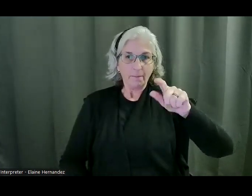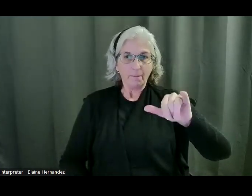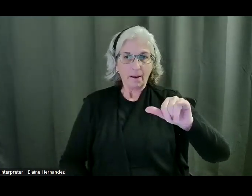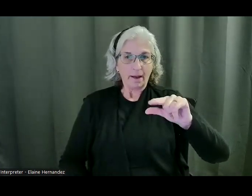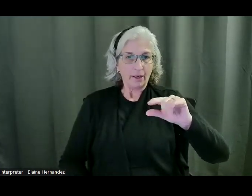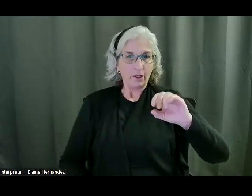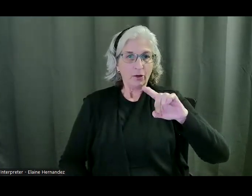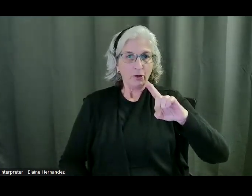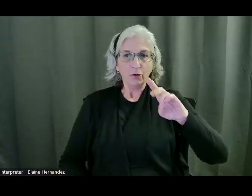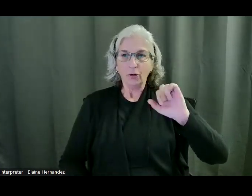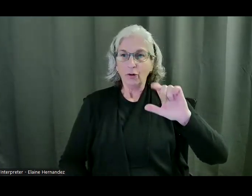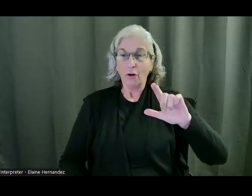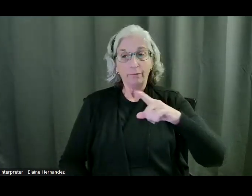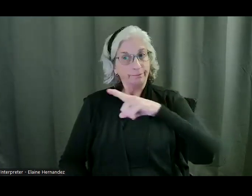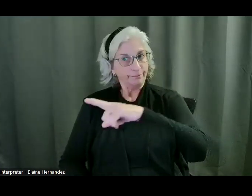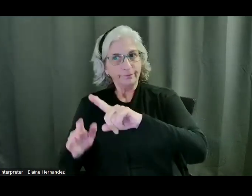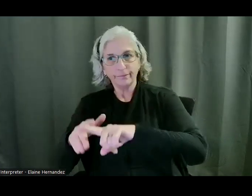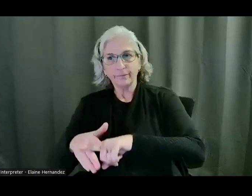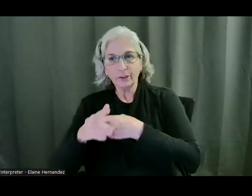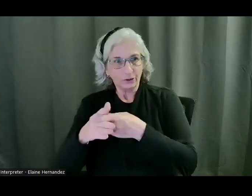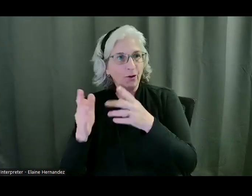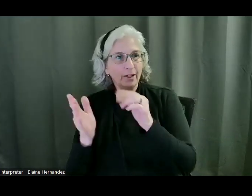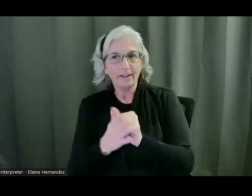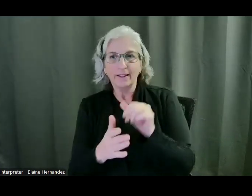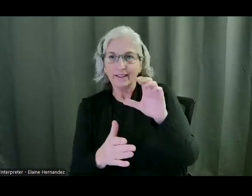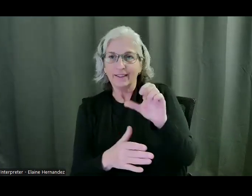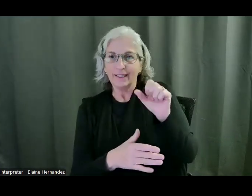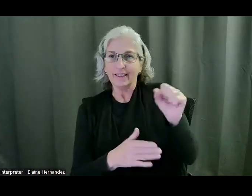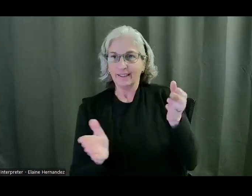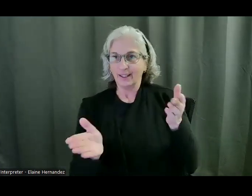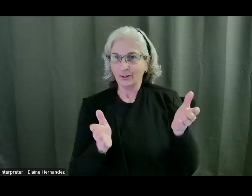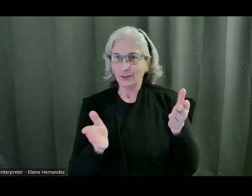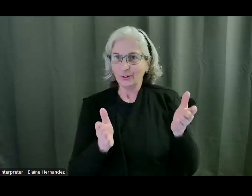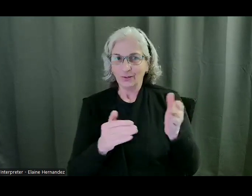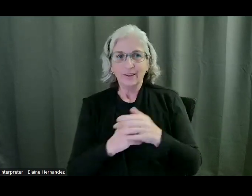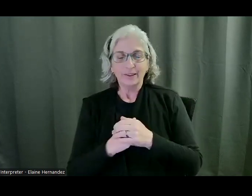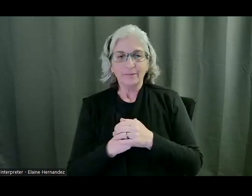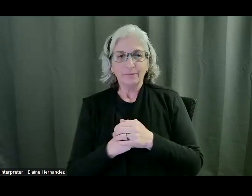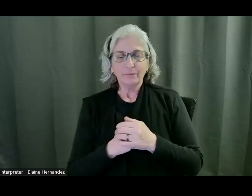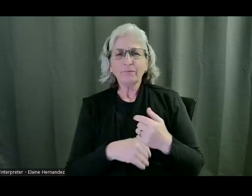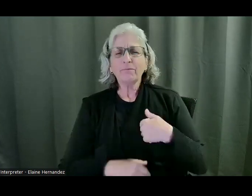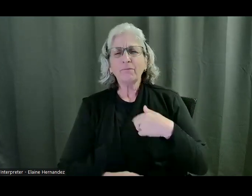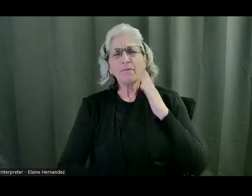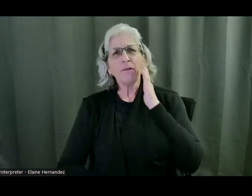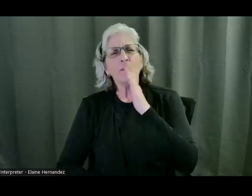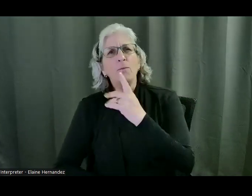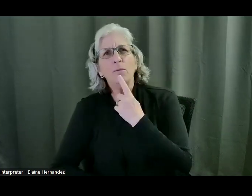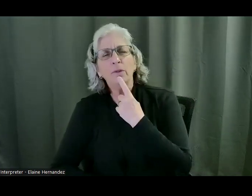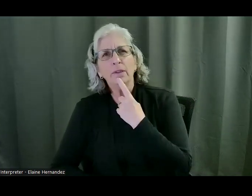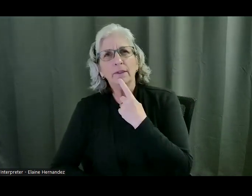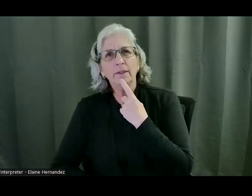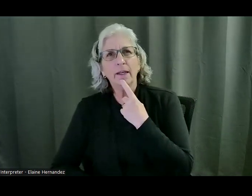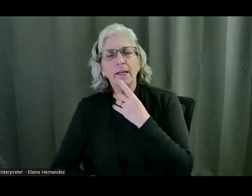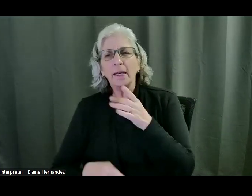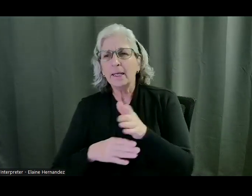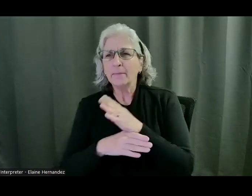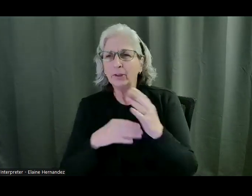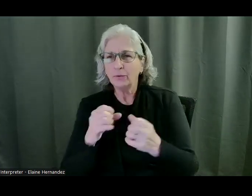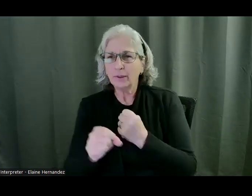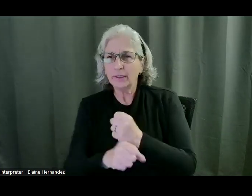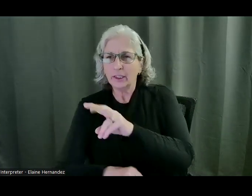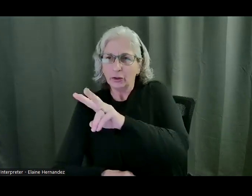service initially. So right around, I want to say it was probably around somewhere between 2009